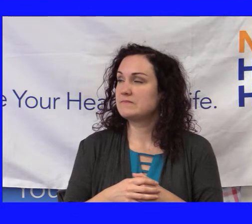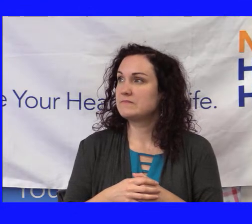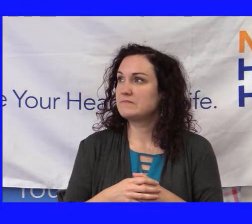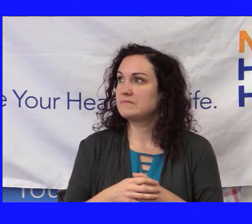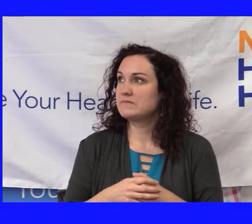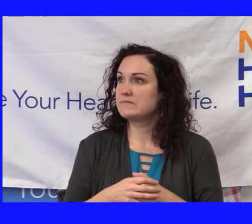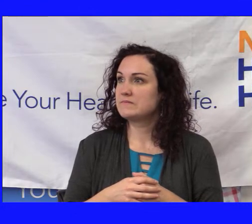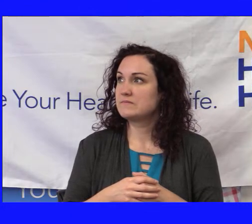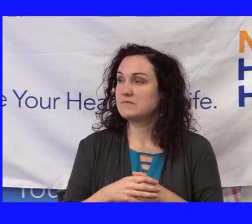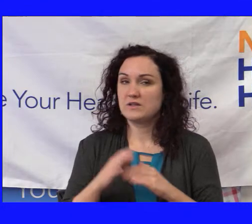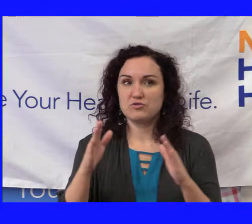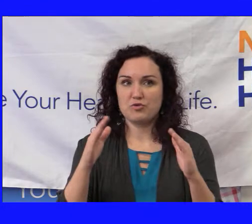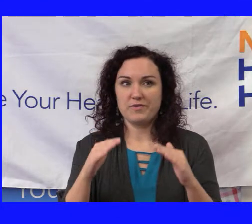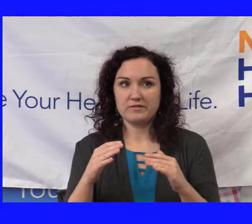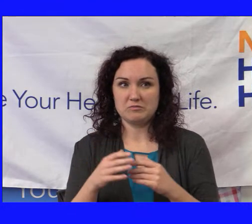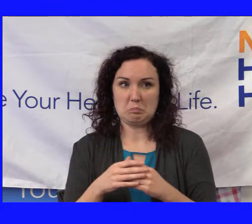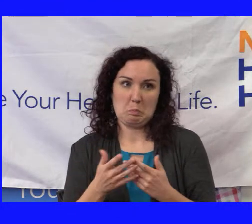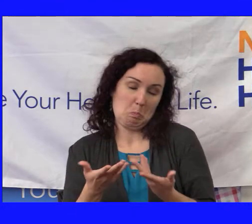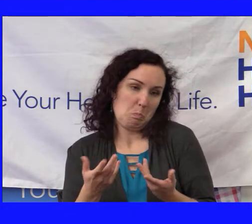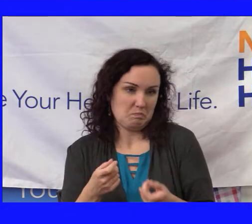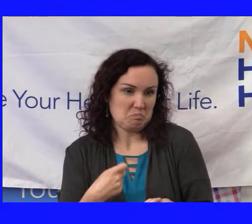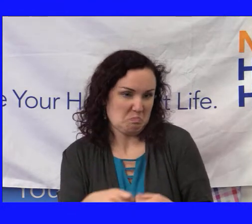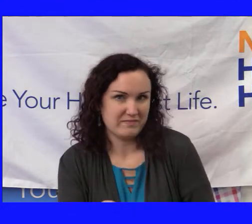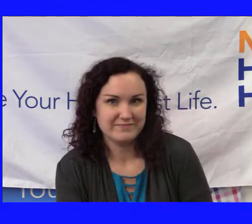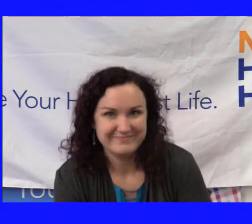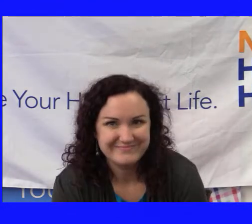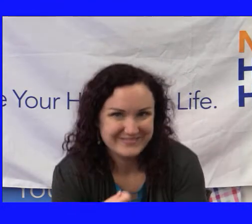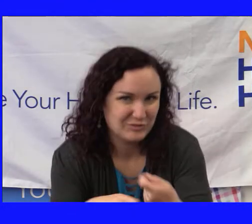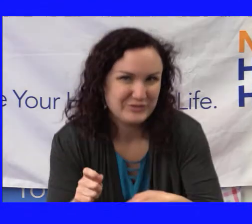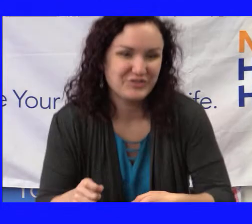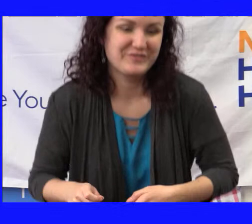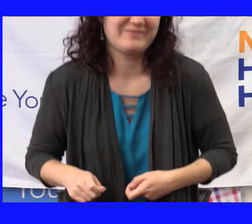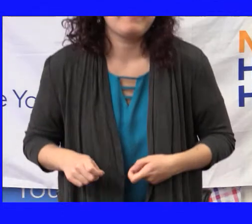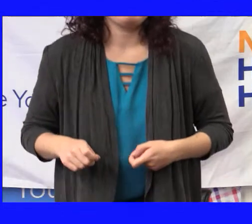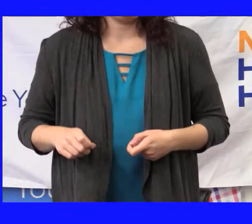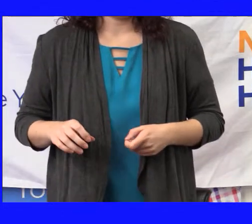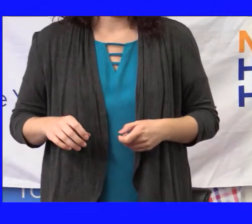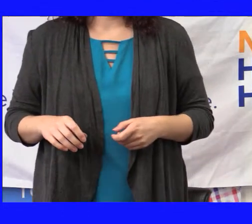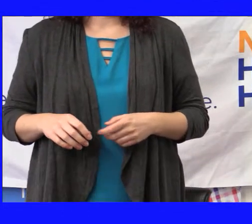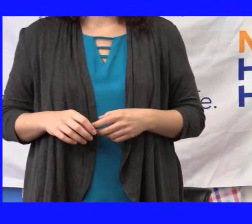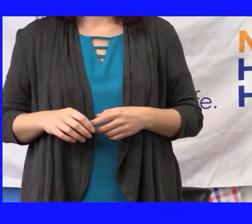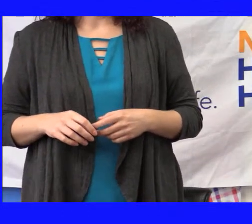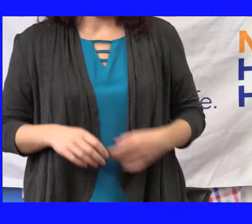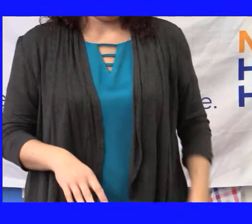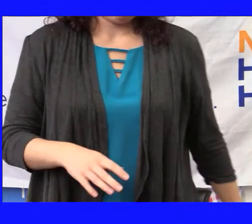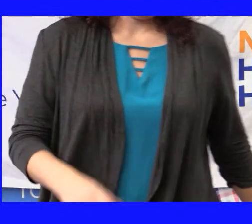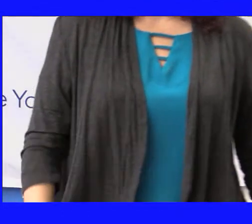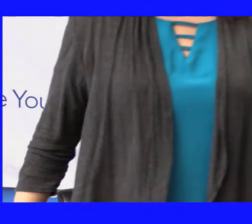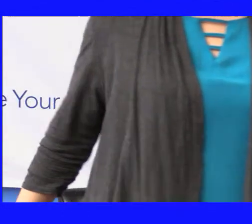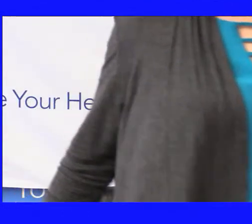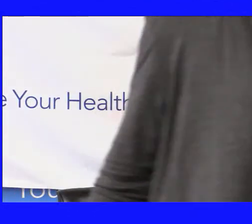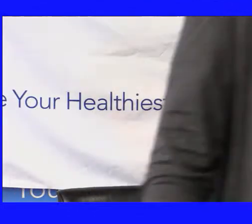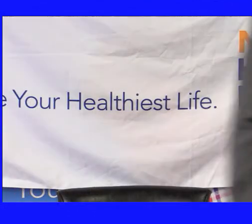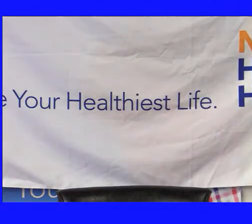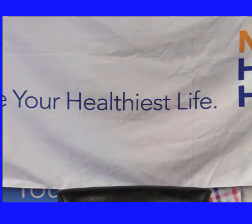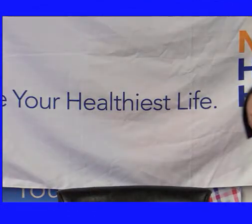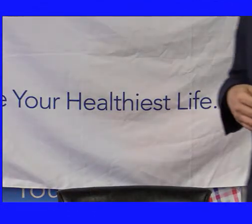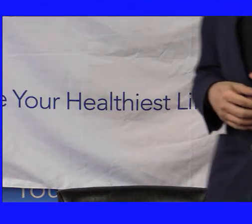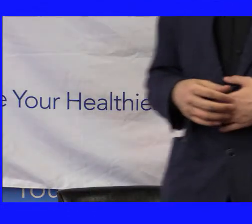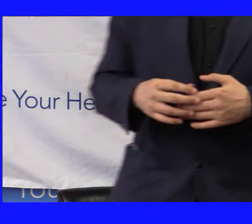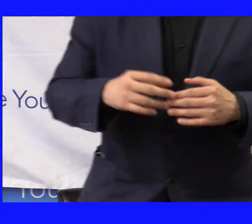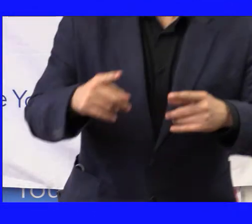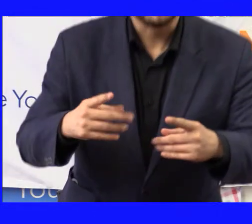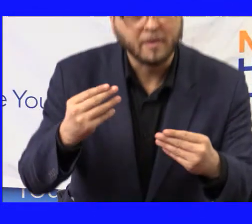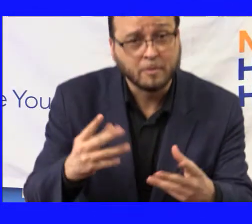So this was our next clinical target, and this is around the counseling that obstetricians give their pregnant patients around whether to pursue